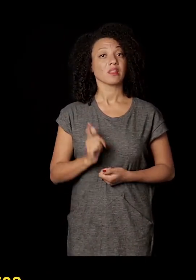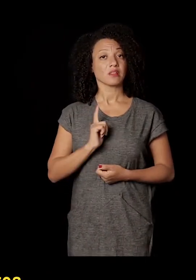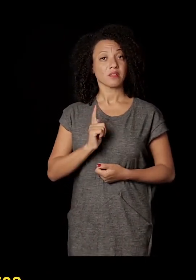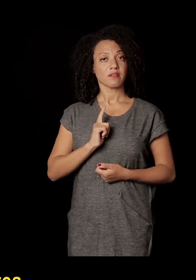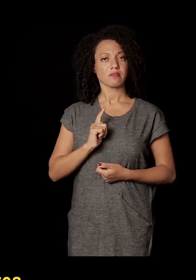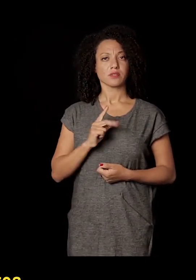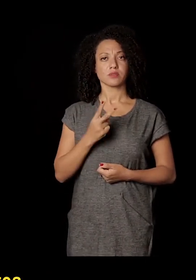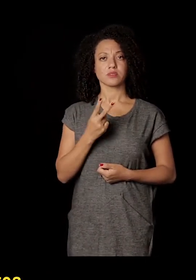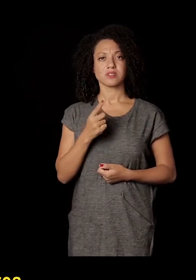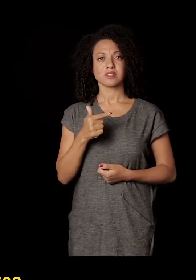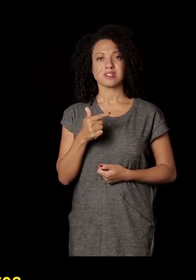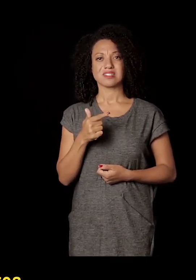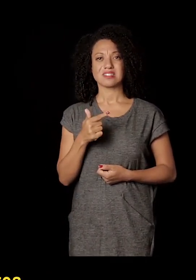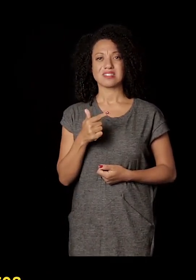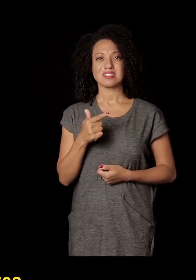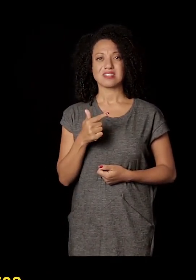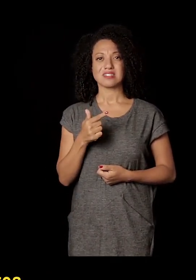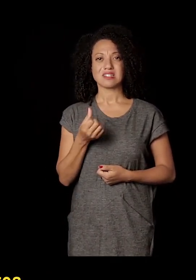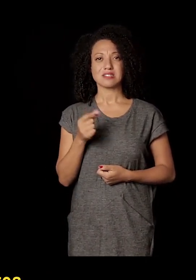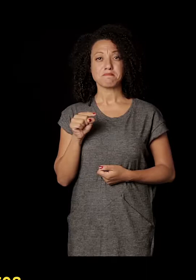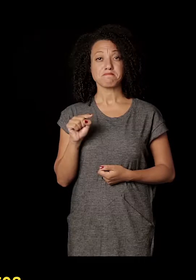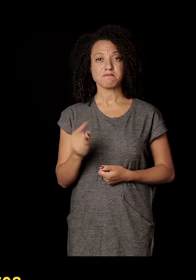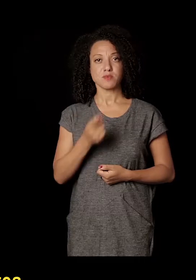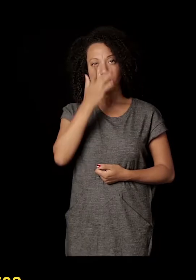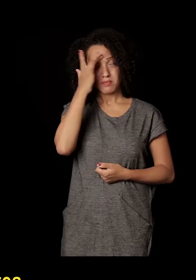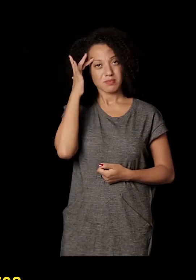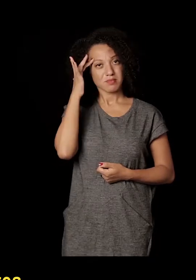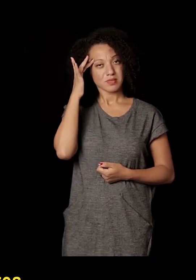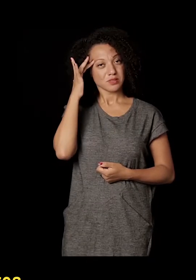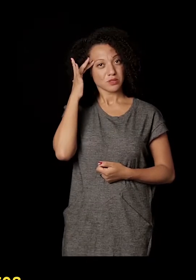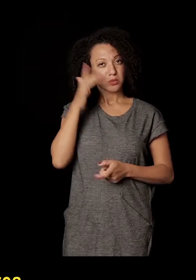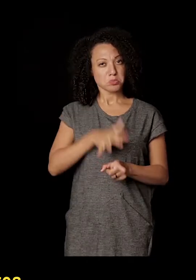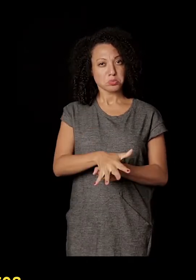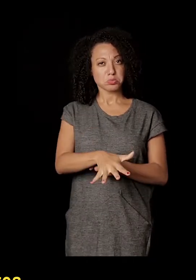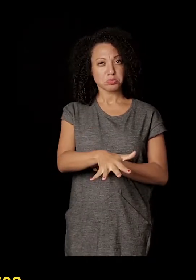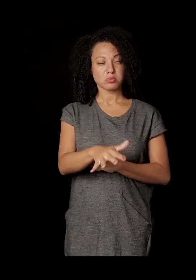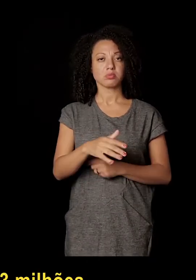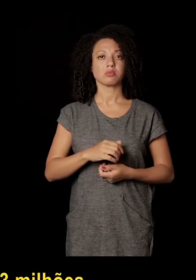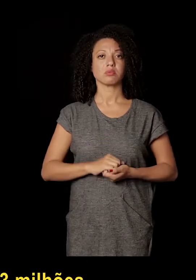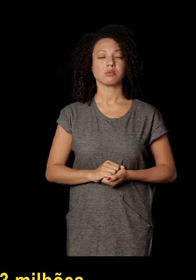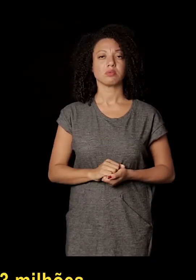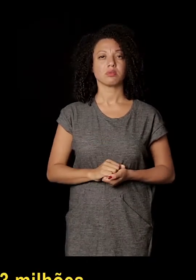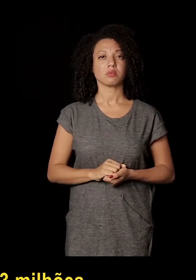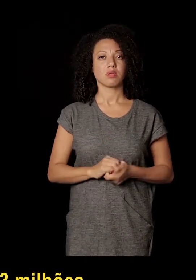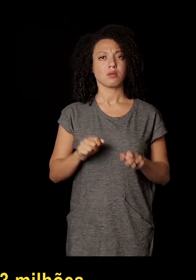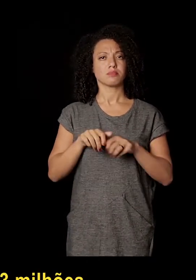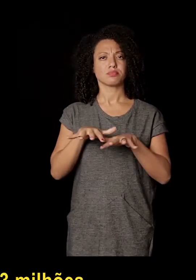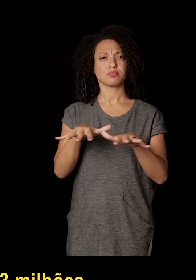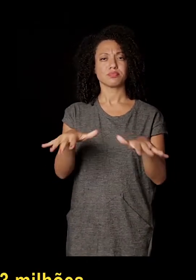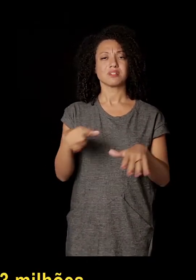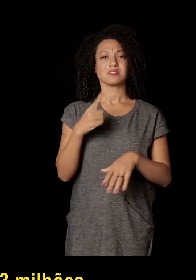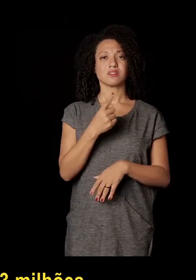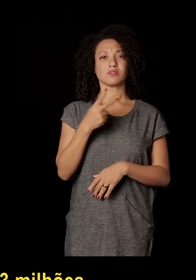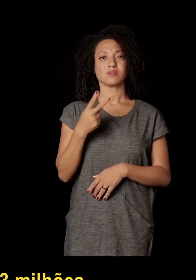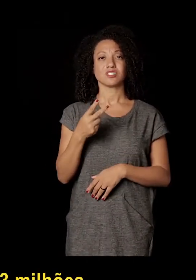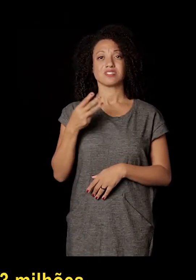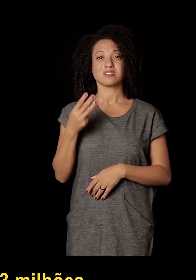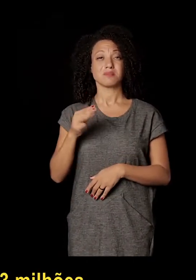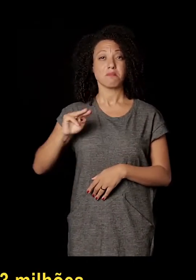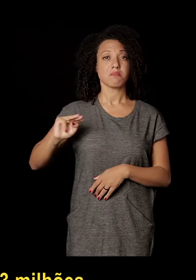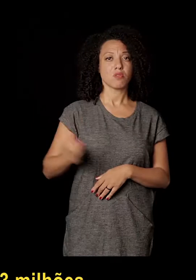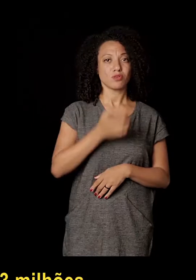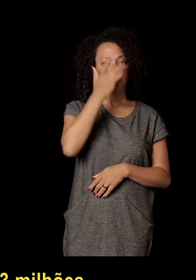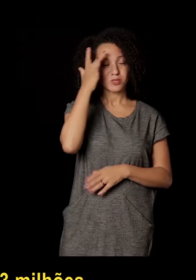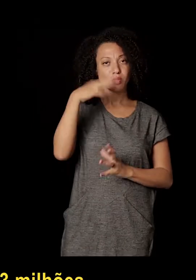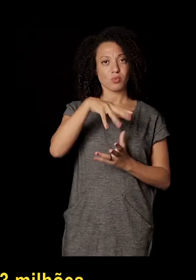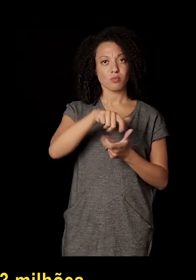We have 276,000 visitors. We reach over 123